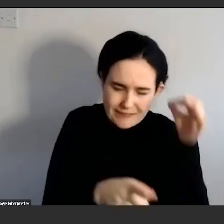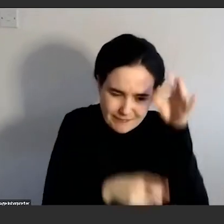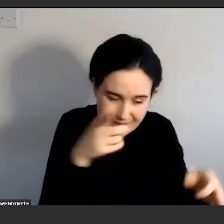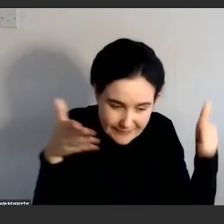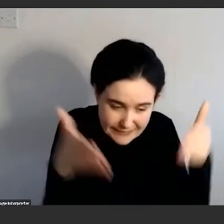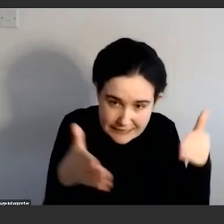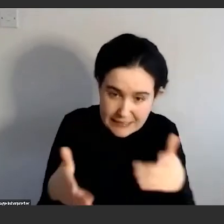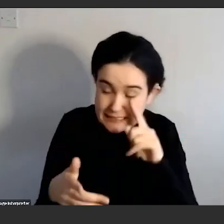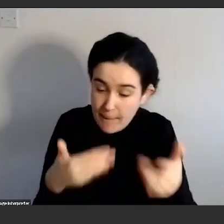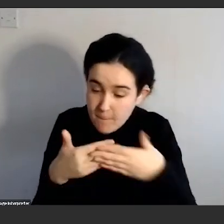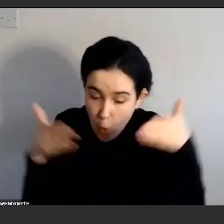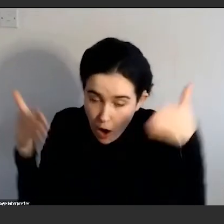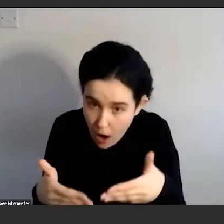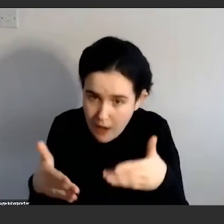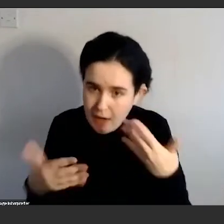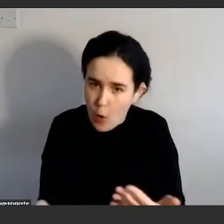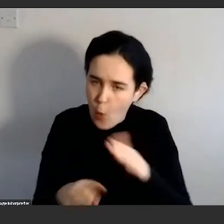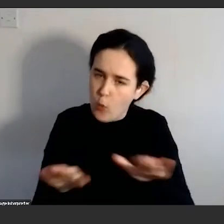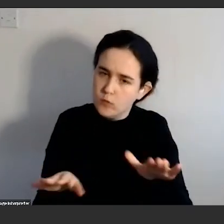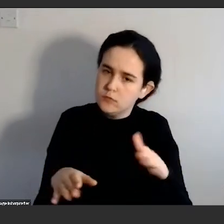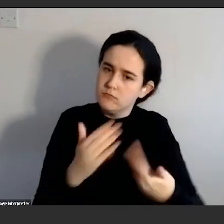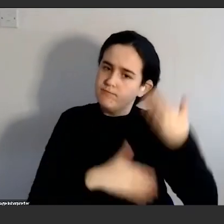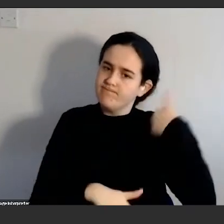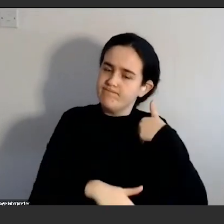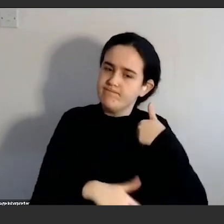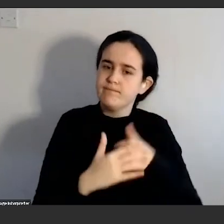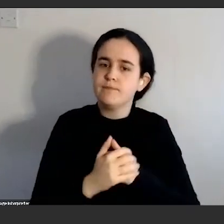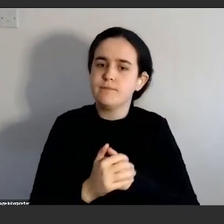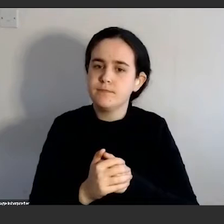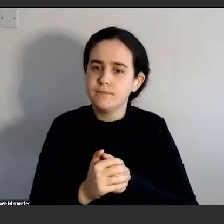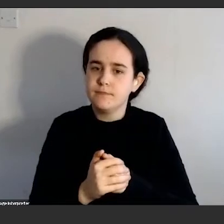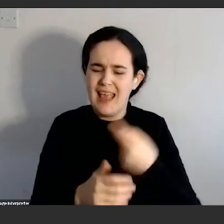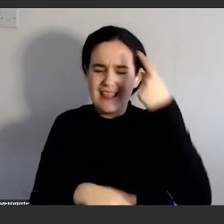this afternoon, the key principle in the Convention on